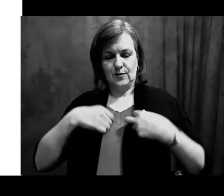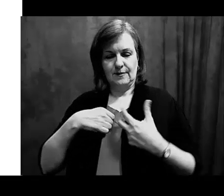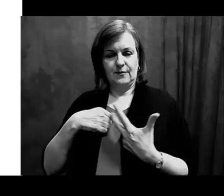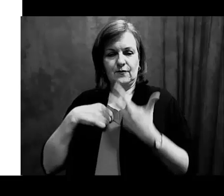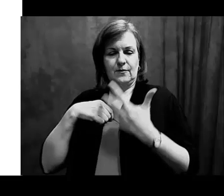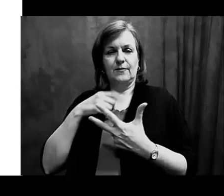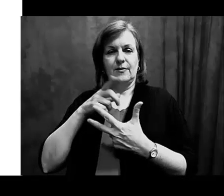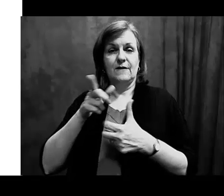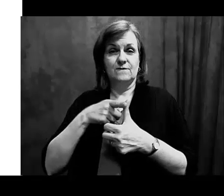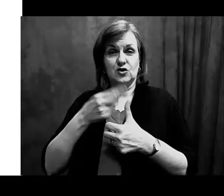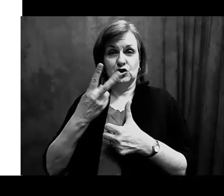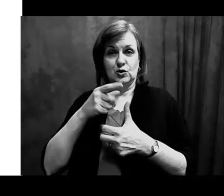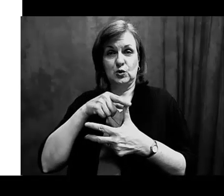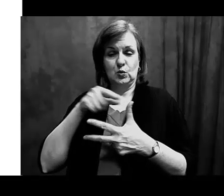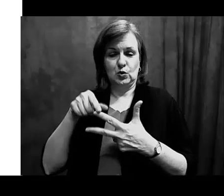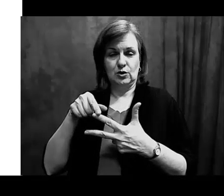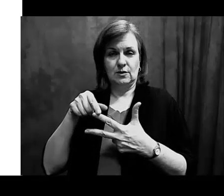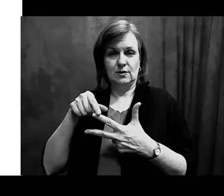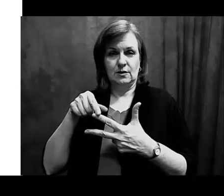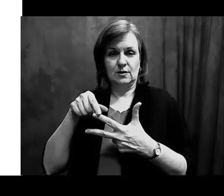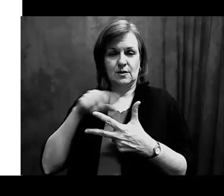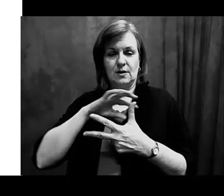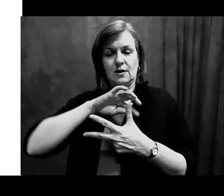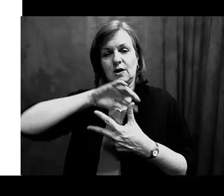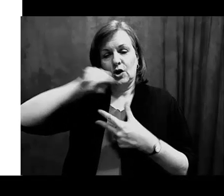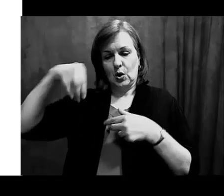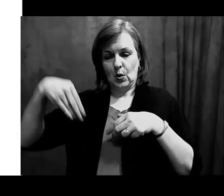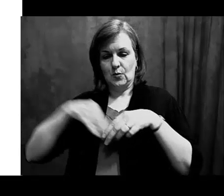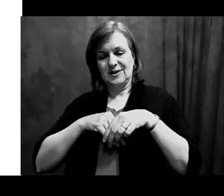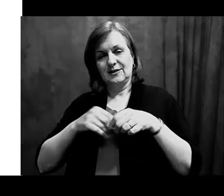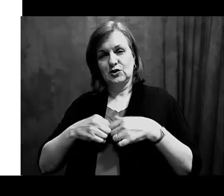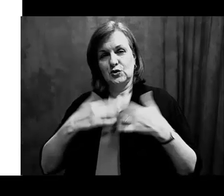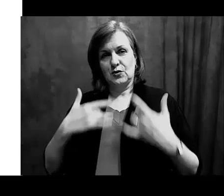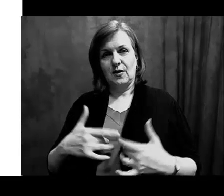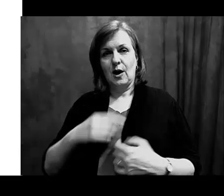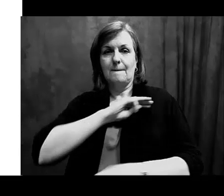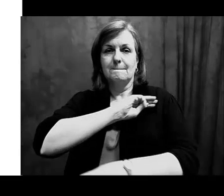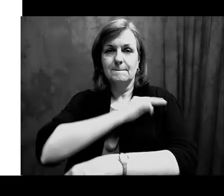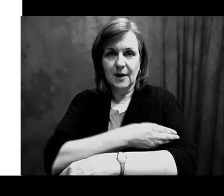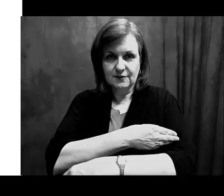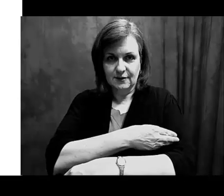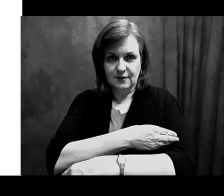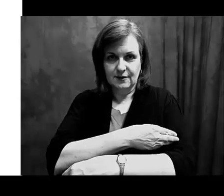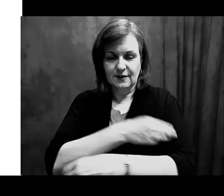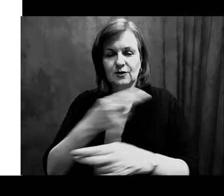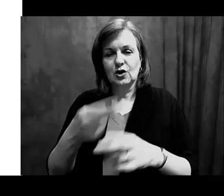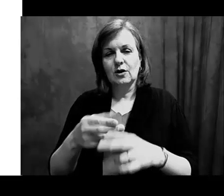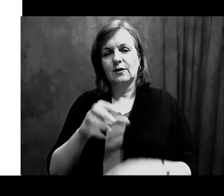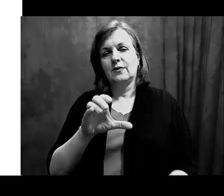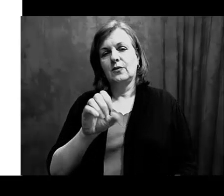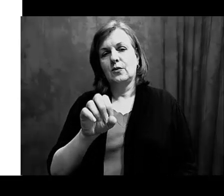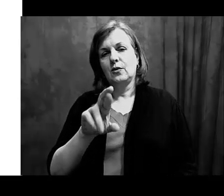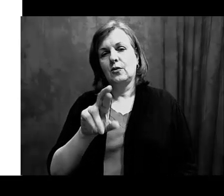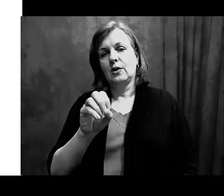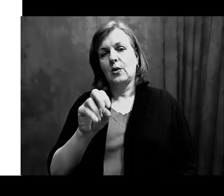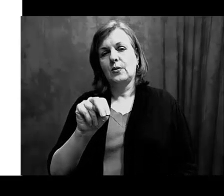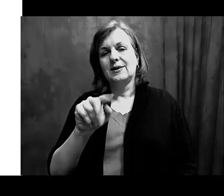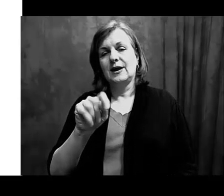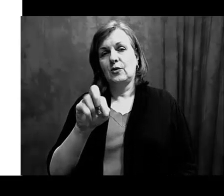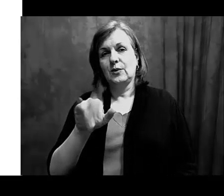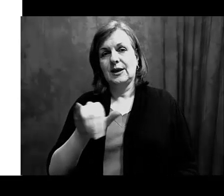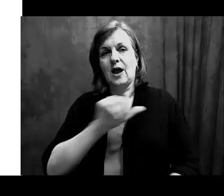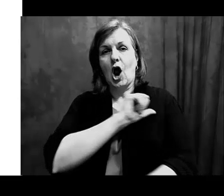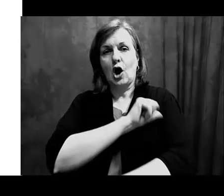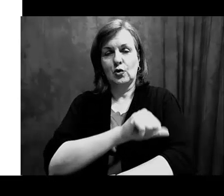that arch immediately. The first two actually feed the heart muscle. These are the coronary arteries.